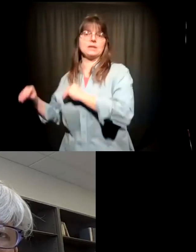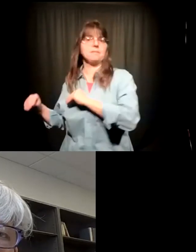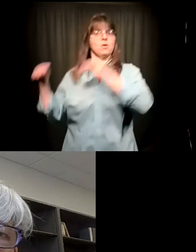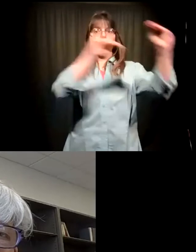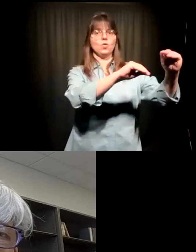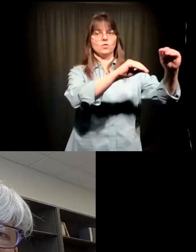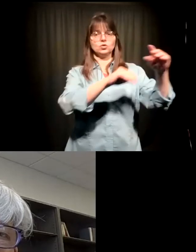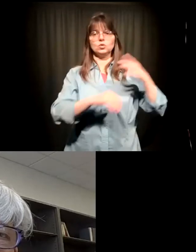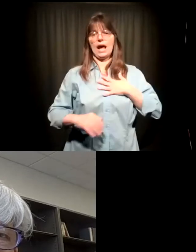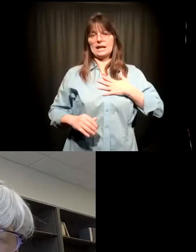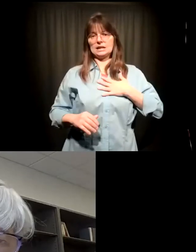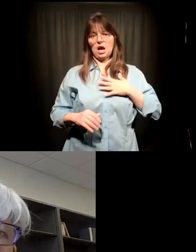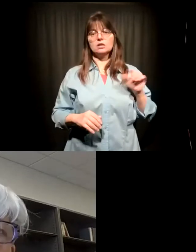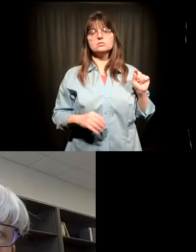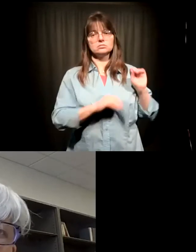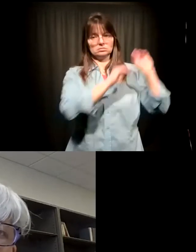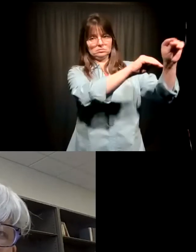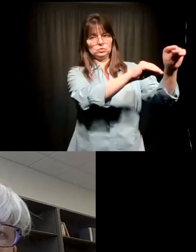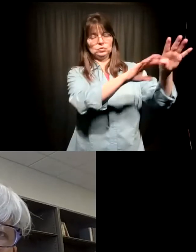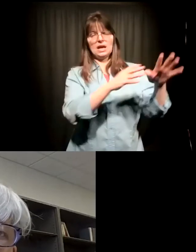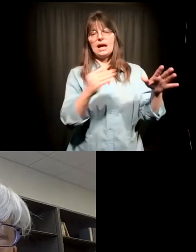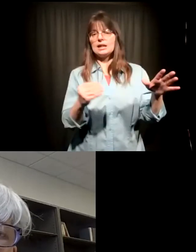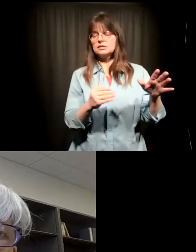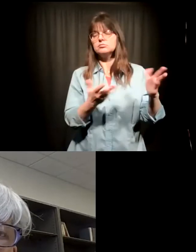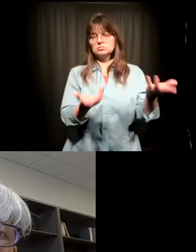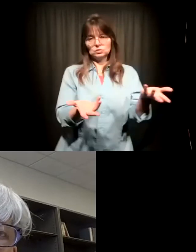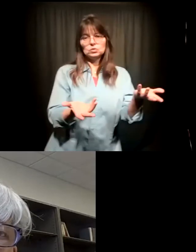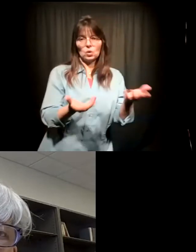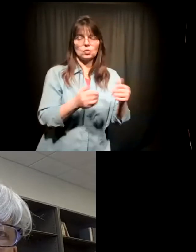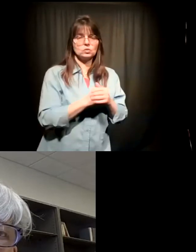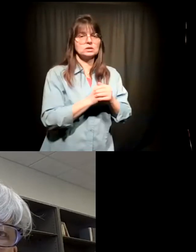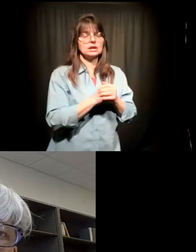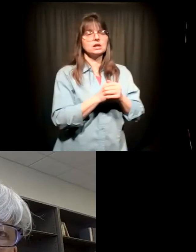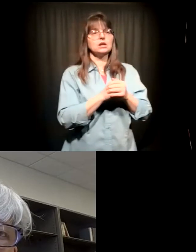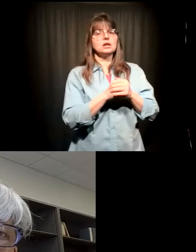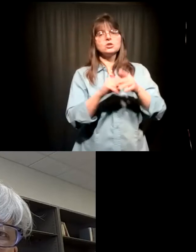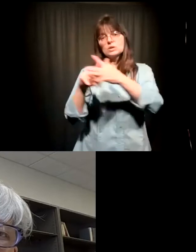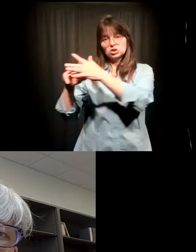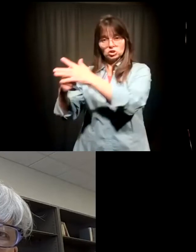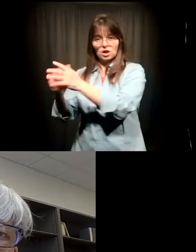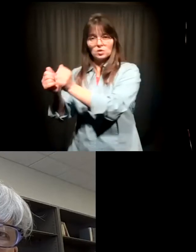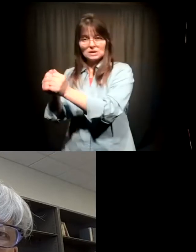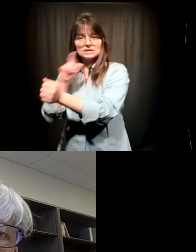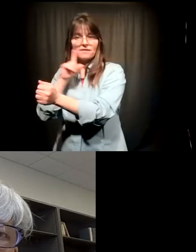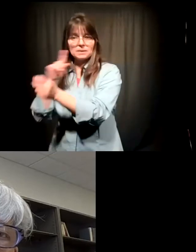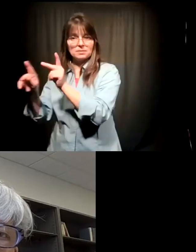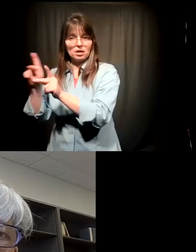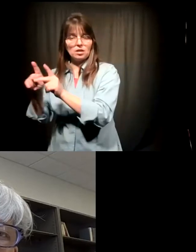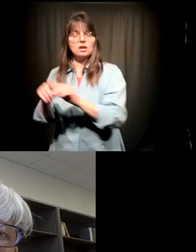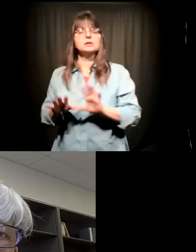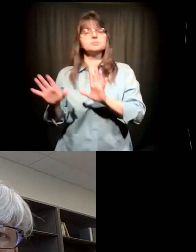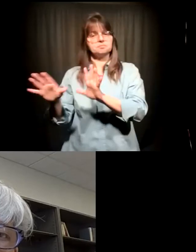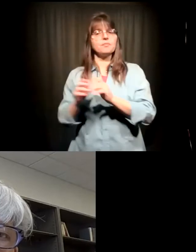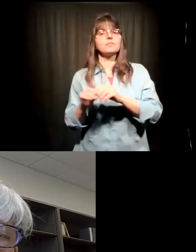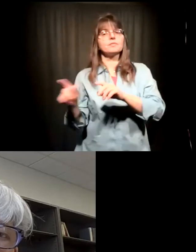put an end to this work he had started with deaf people. And then because of his father's